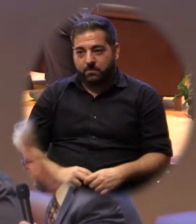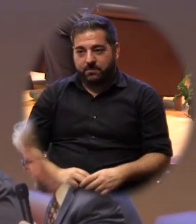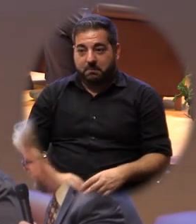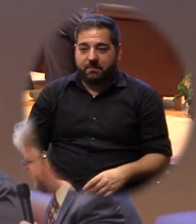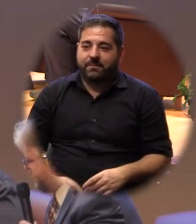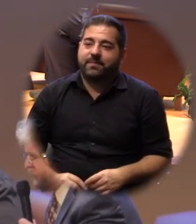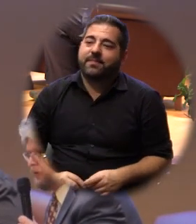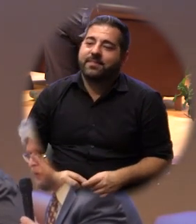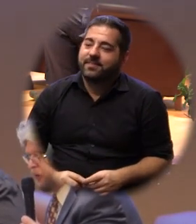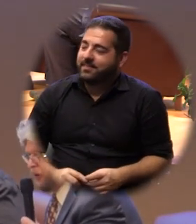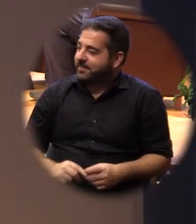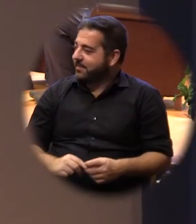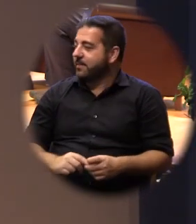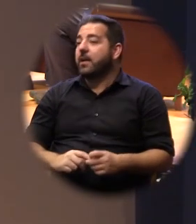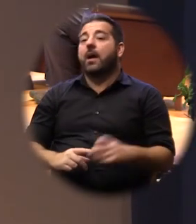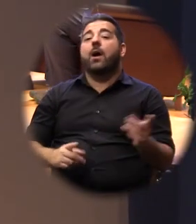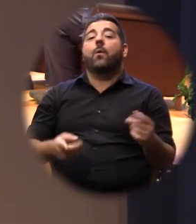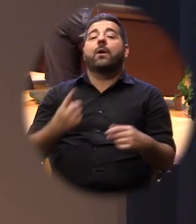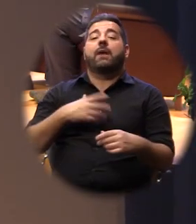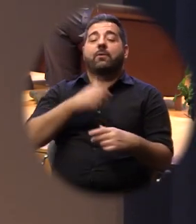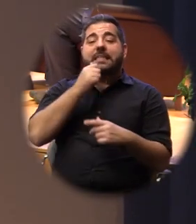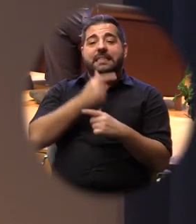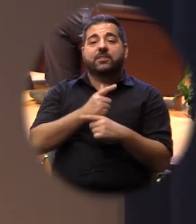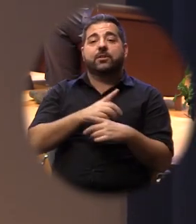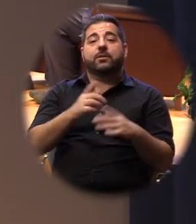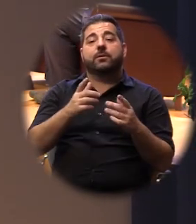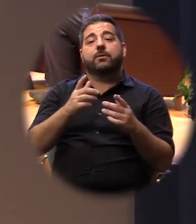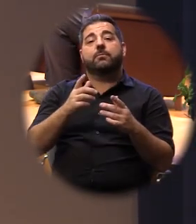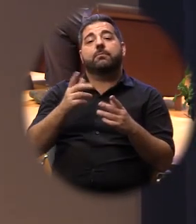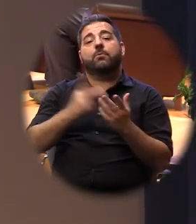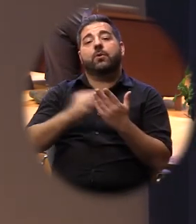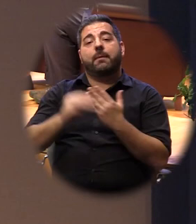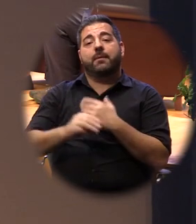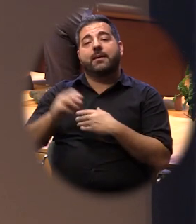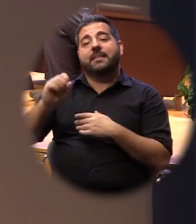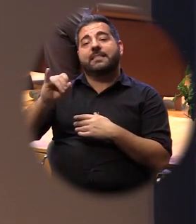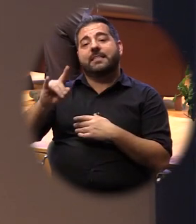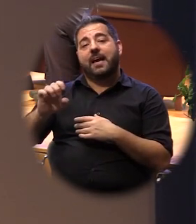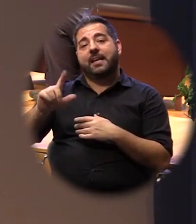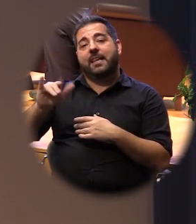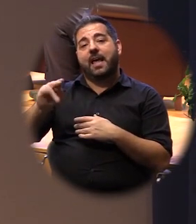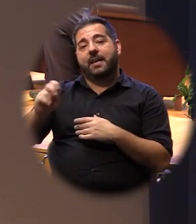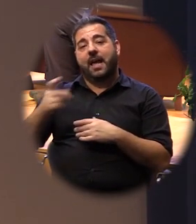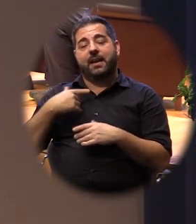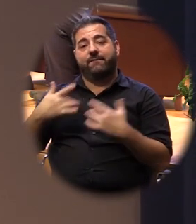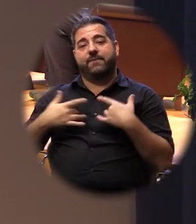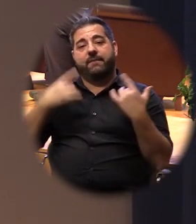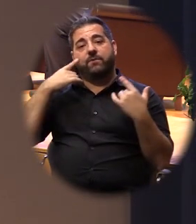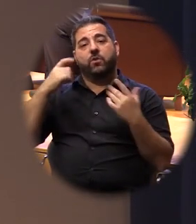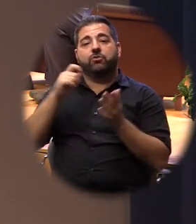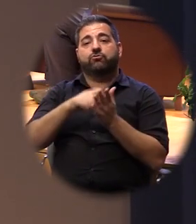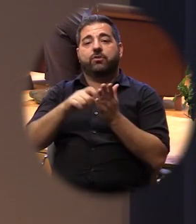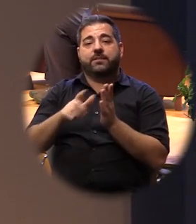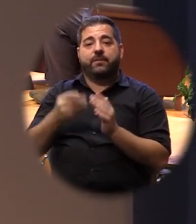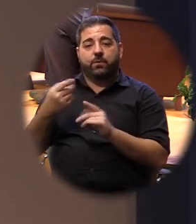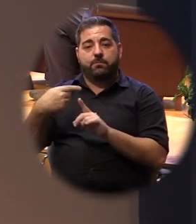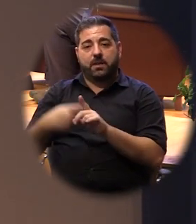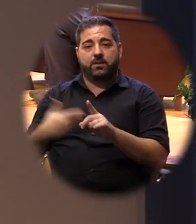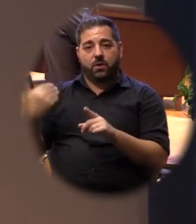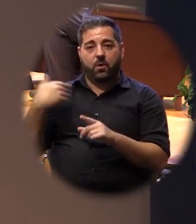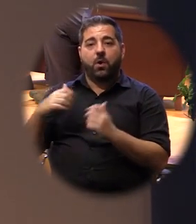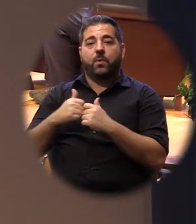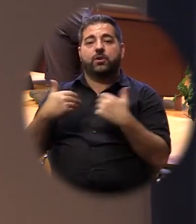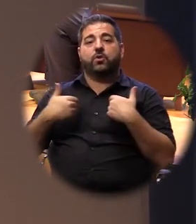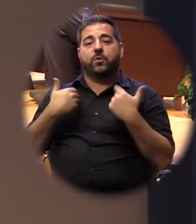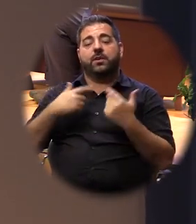I want to note that one of our sister programs at AAAS, Sideline, had an event for journalists a few months ago on youth gender